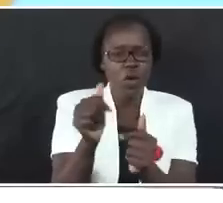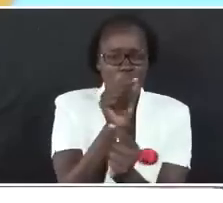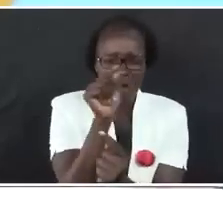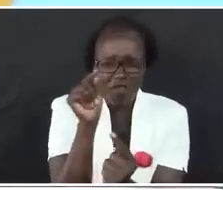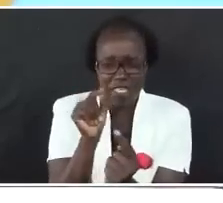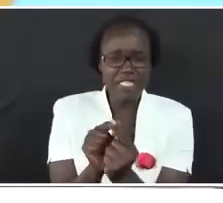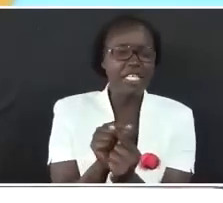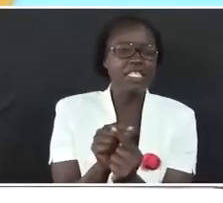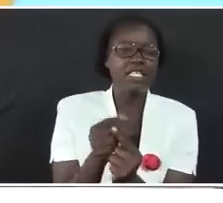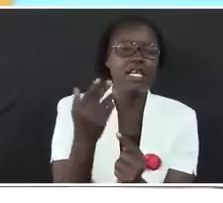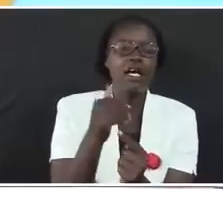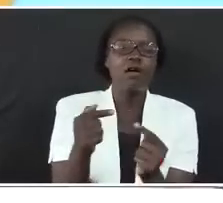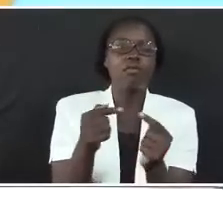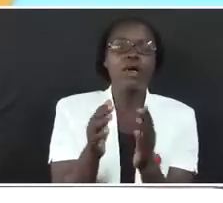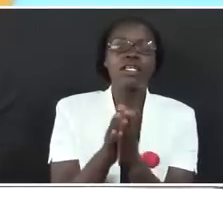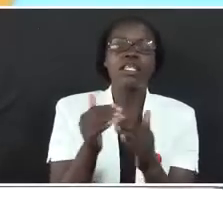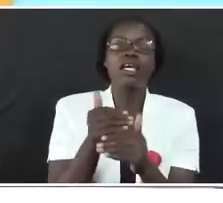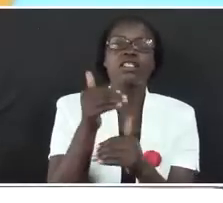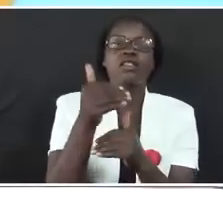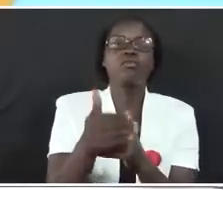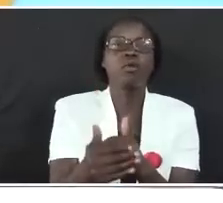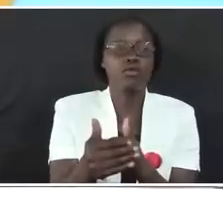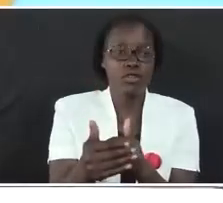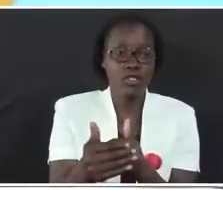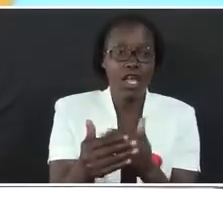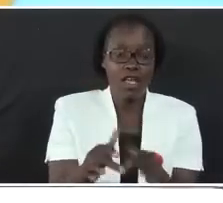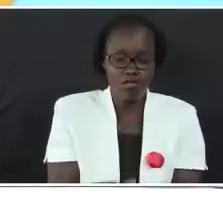perfected by the post-diluvians.